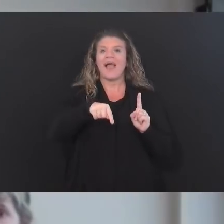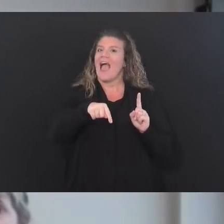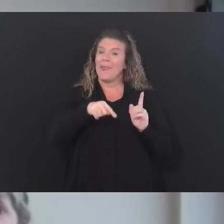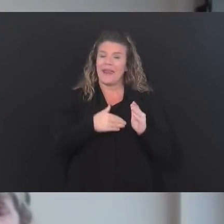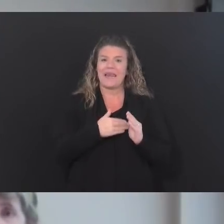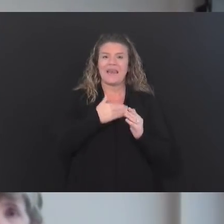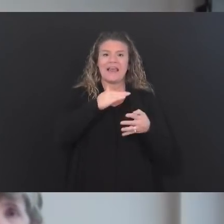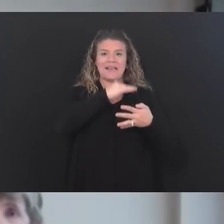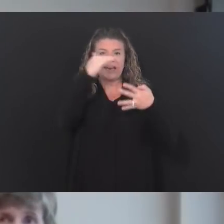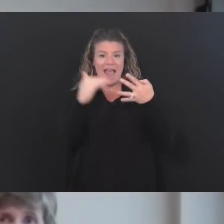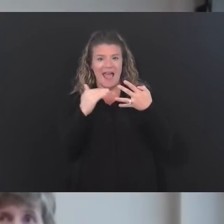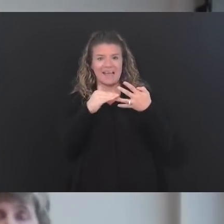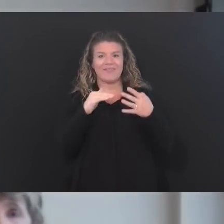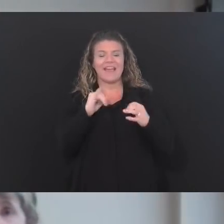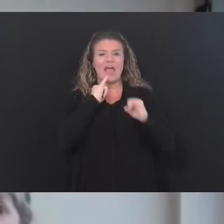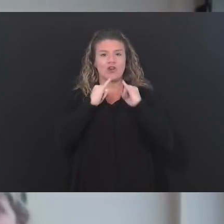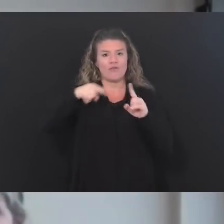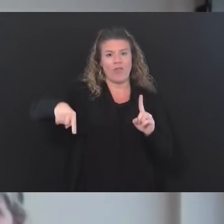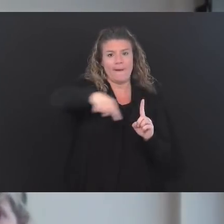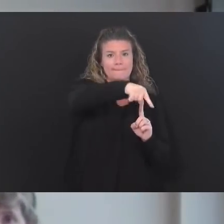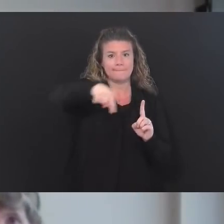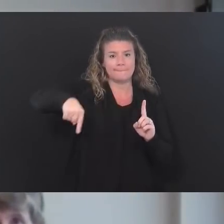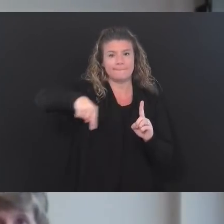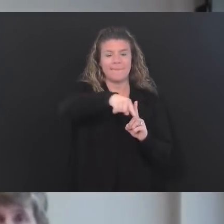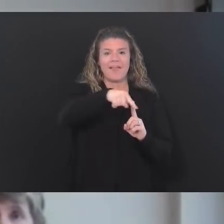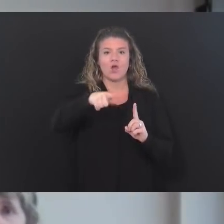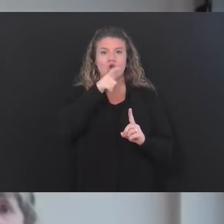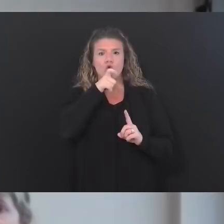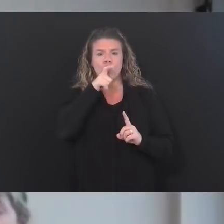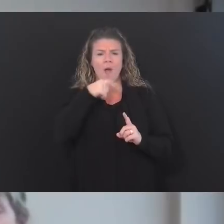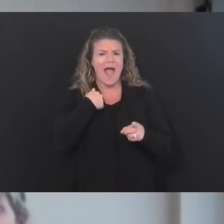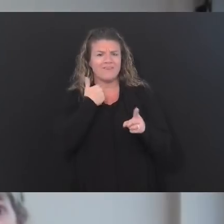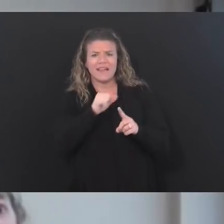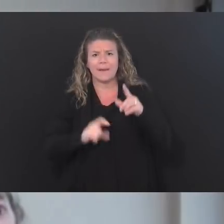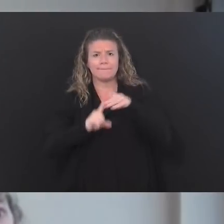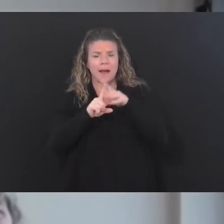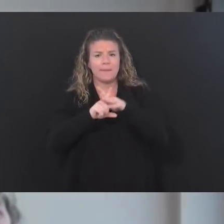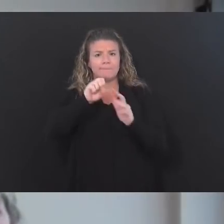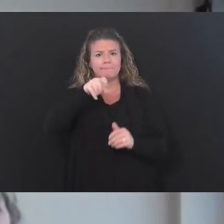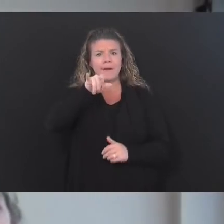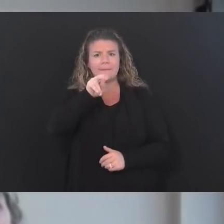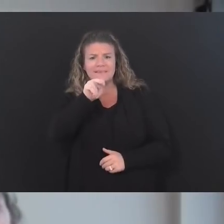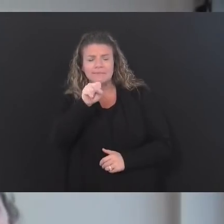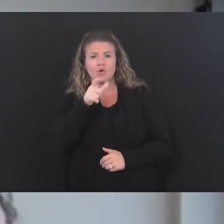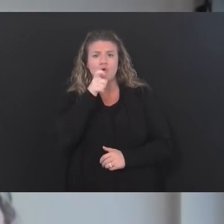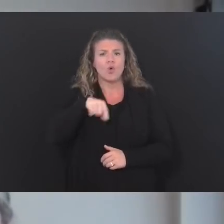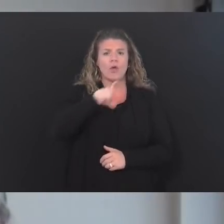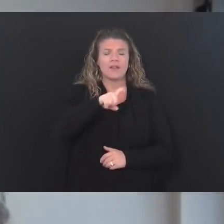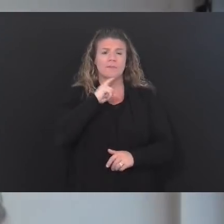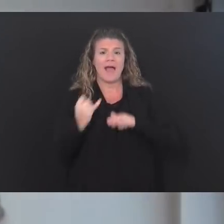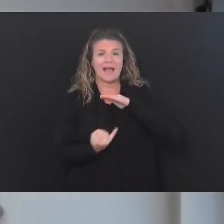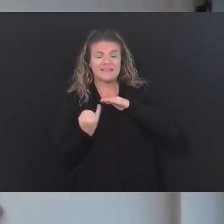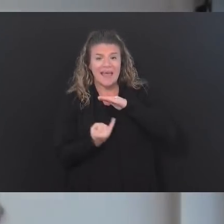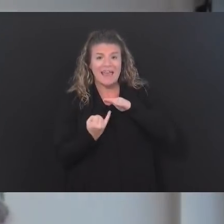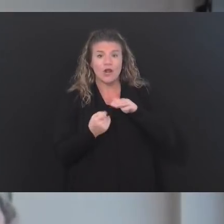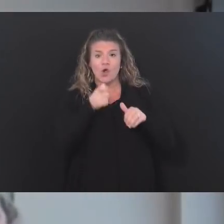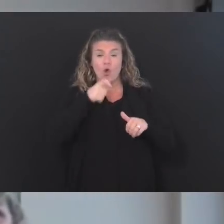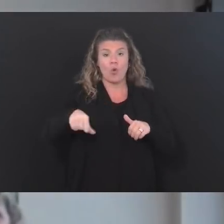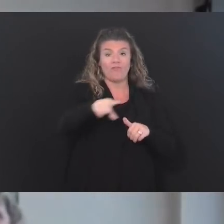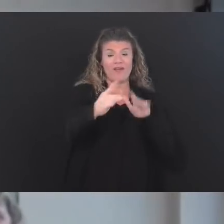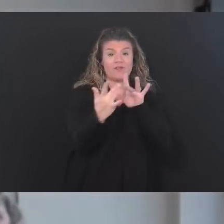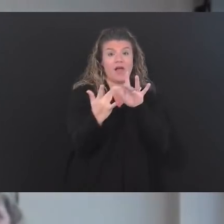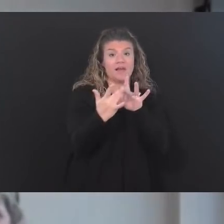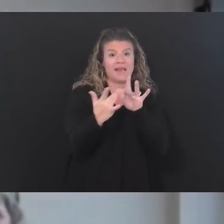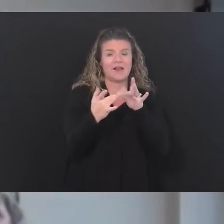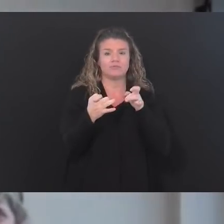who else needs to be tested. Does anybody have symptoms? Who needs to be isolating themselves? Or actually, it's to explain